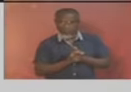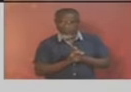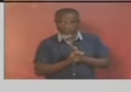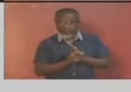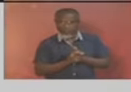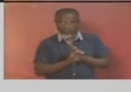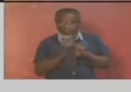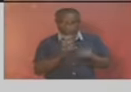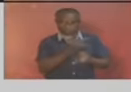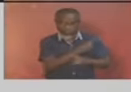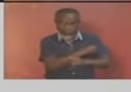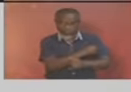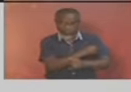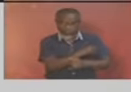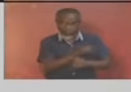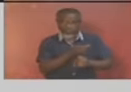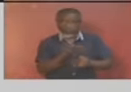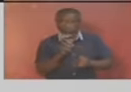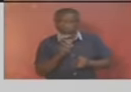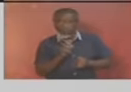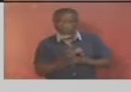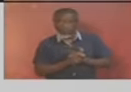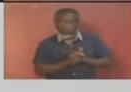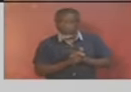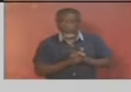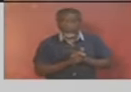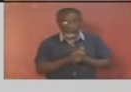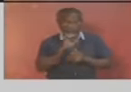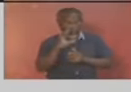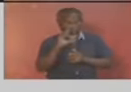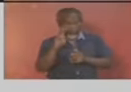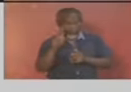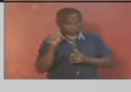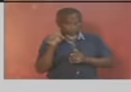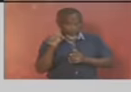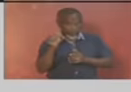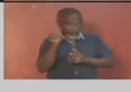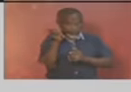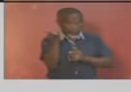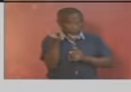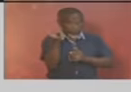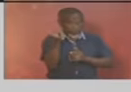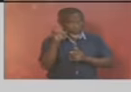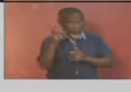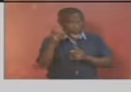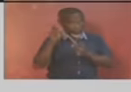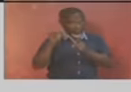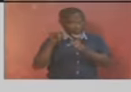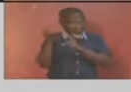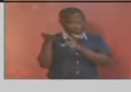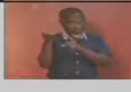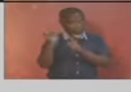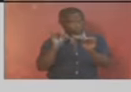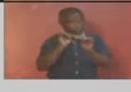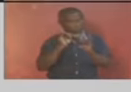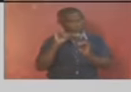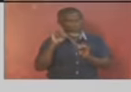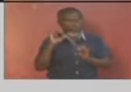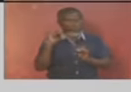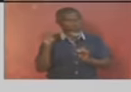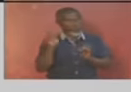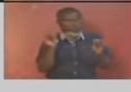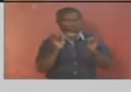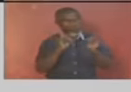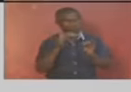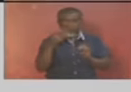to our hospitals, in the Couva Hospital and Multi-Training Facility, there are 6 persons, no one in ICU, no one in HDU